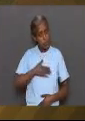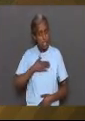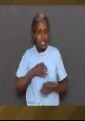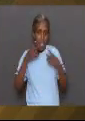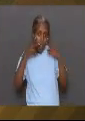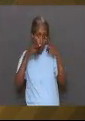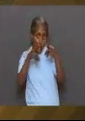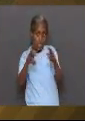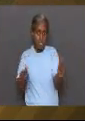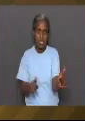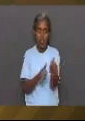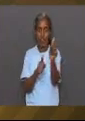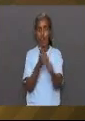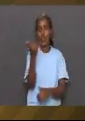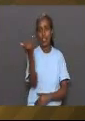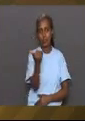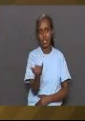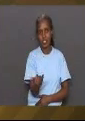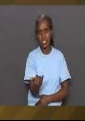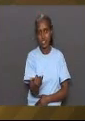Please look at the following picture.